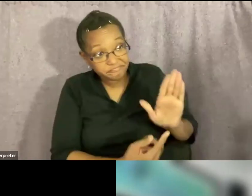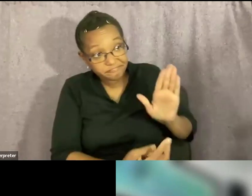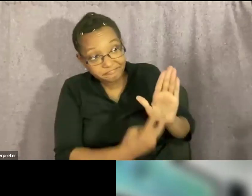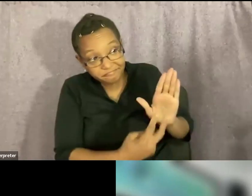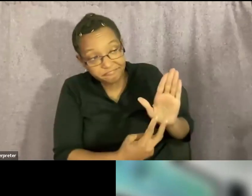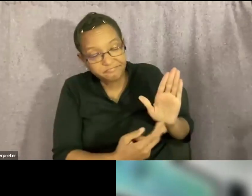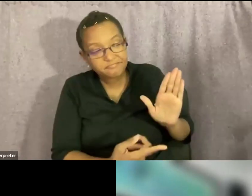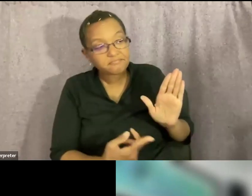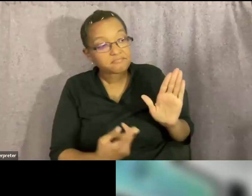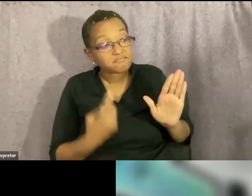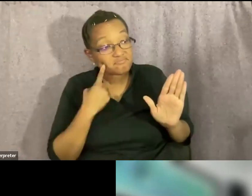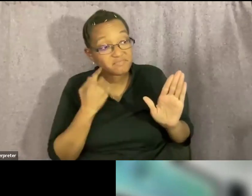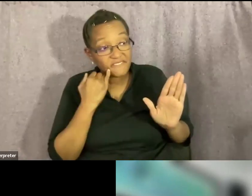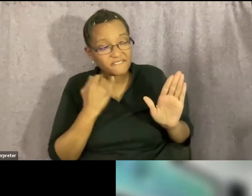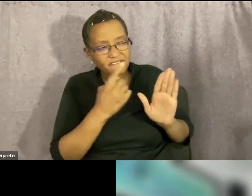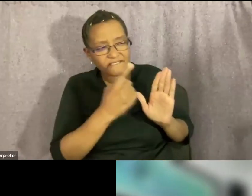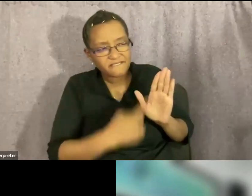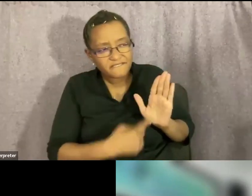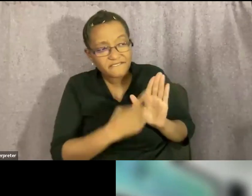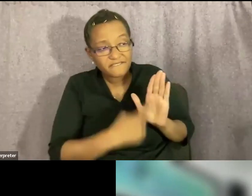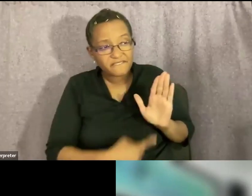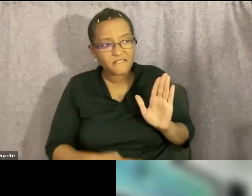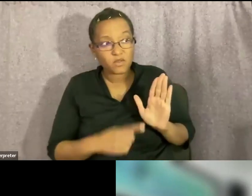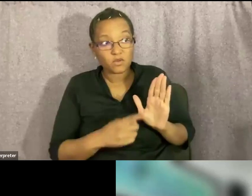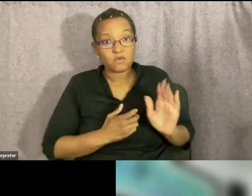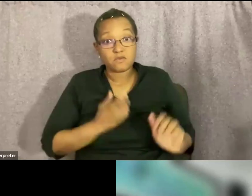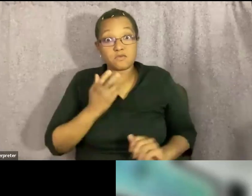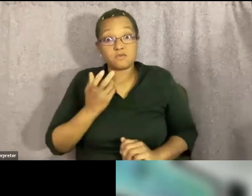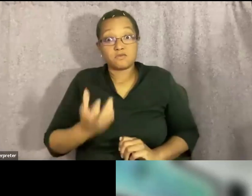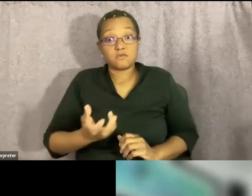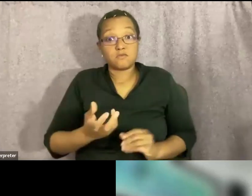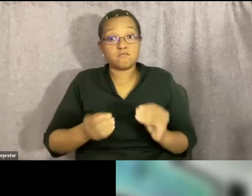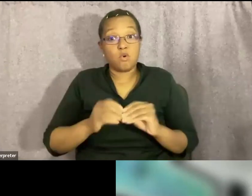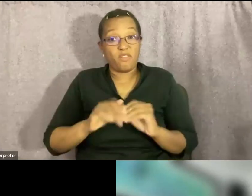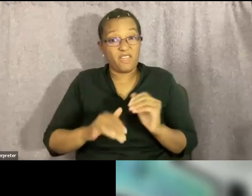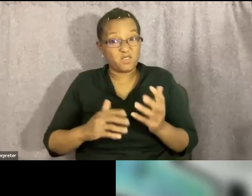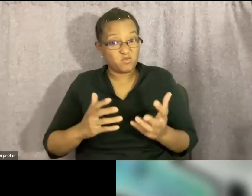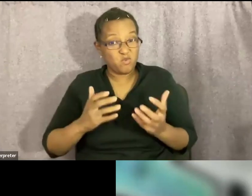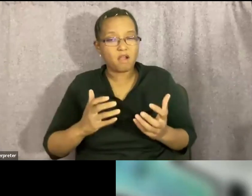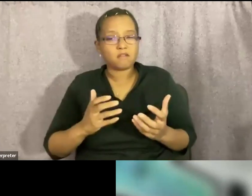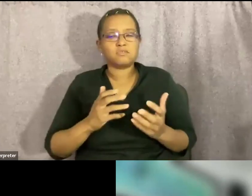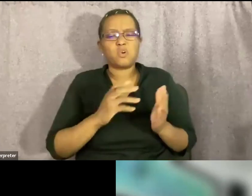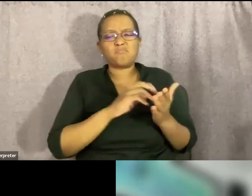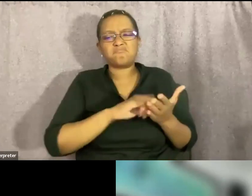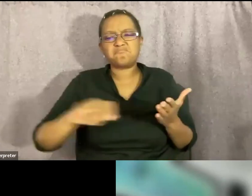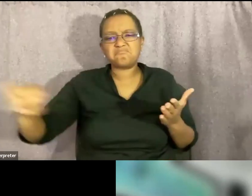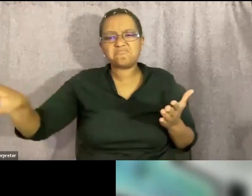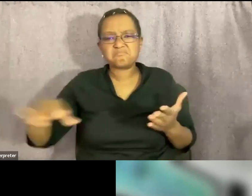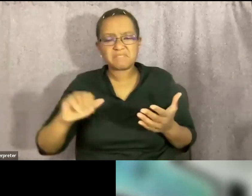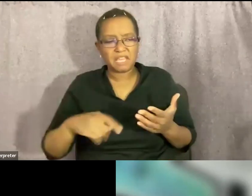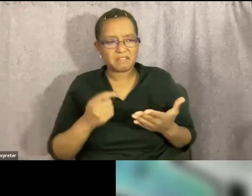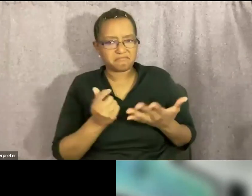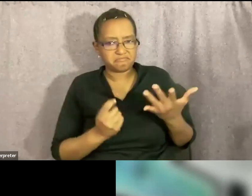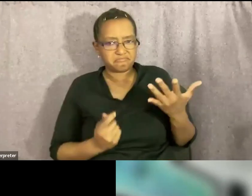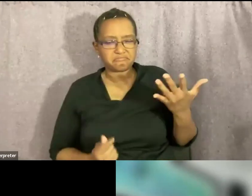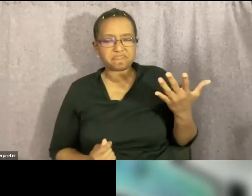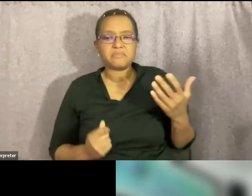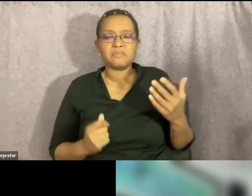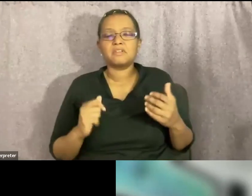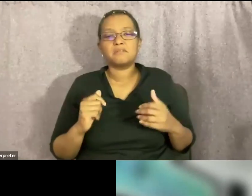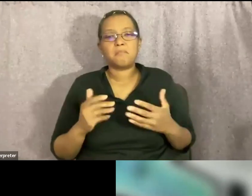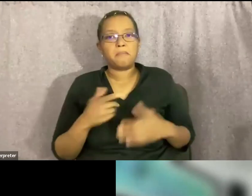places, when they do exist, don't often include or center Black women, and they definitely don't center Black disabled women. And so the goal of this